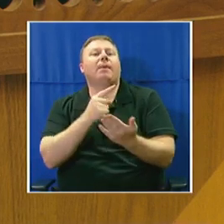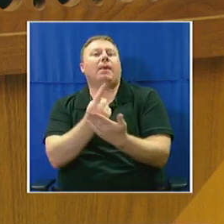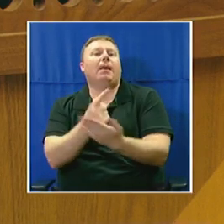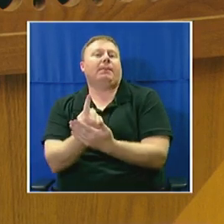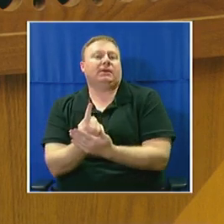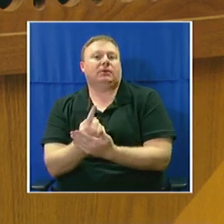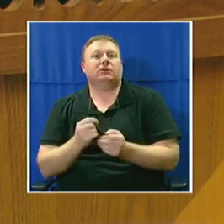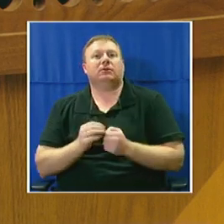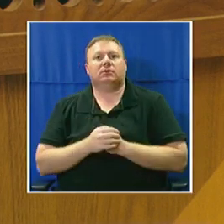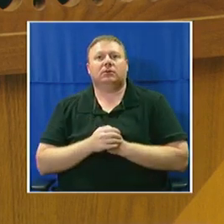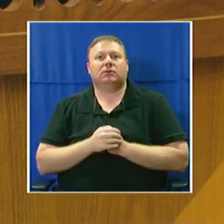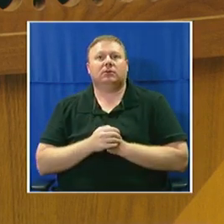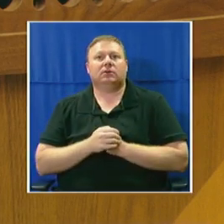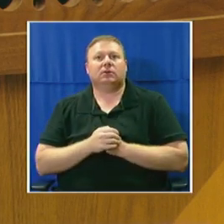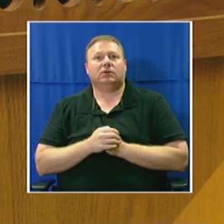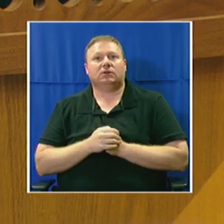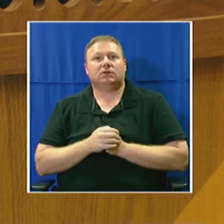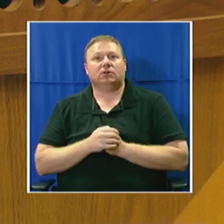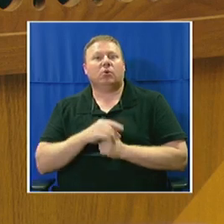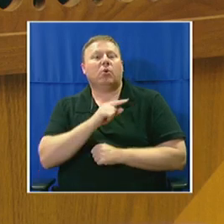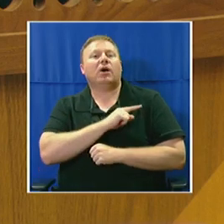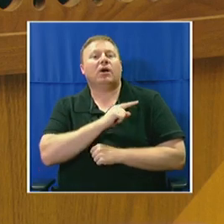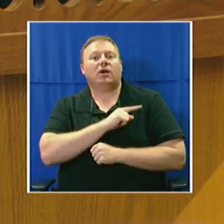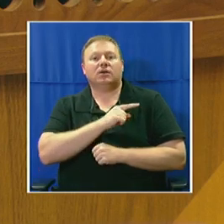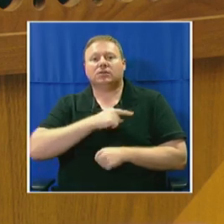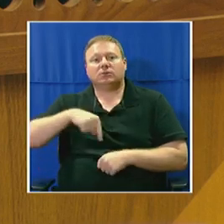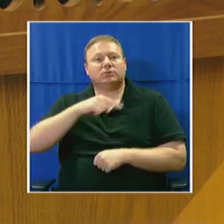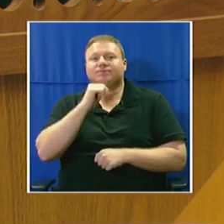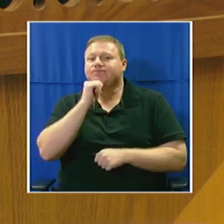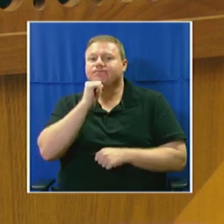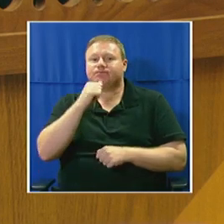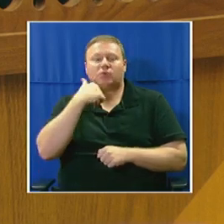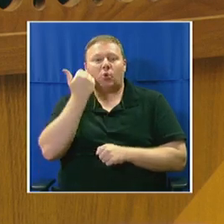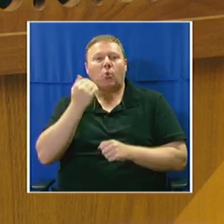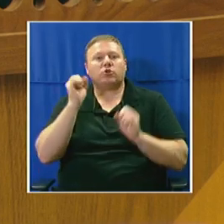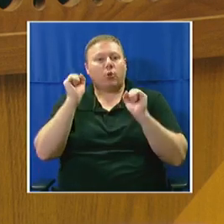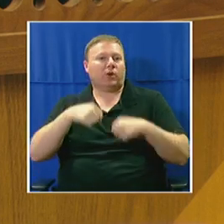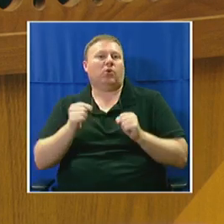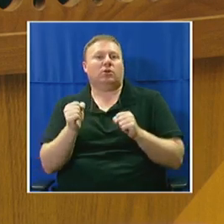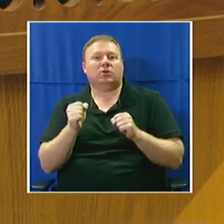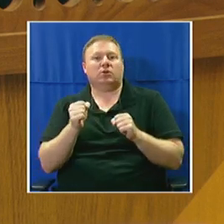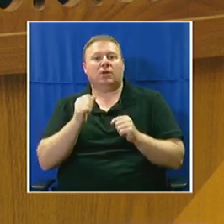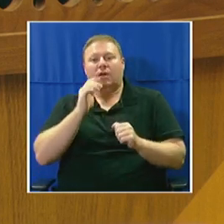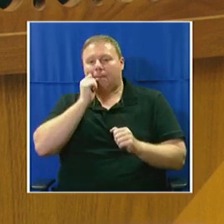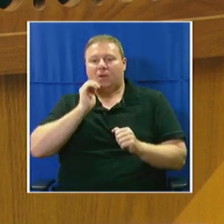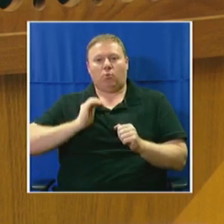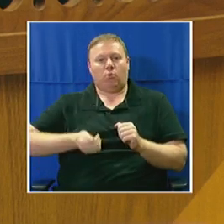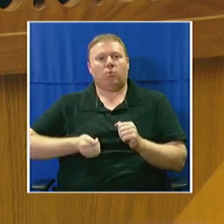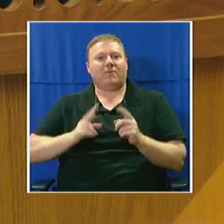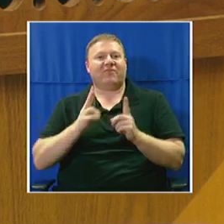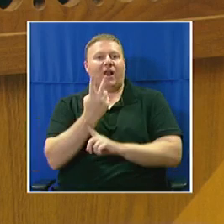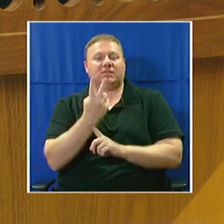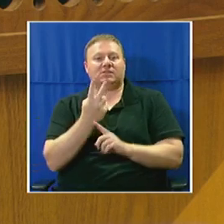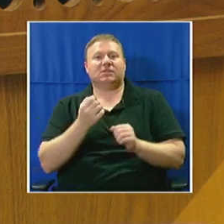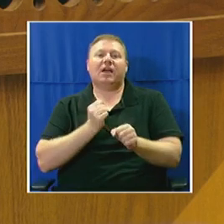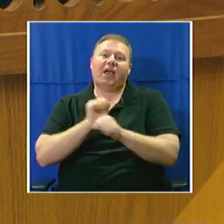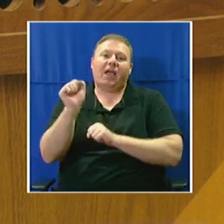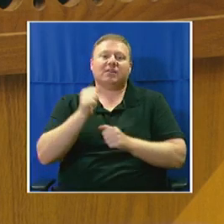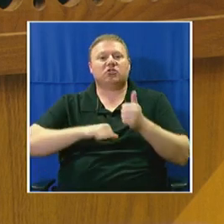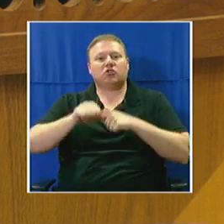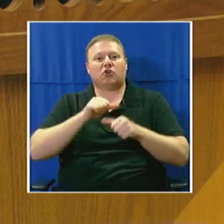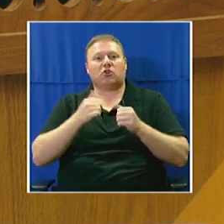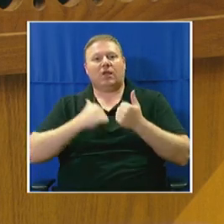now interventions for dealing with violence against women have been superficial they've been half-hearted they've been based on the wrong understanding